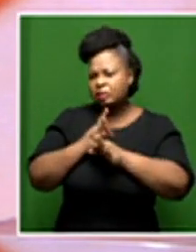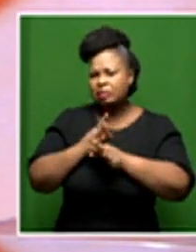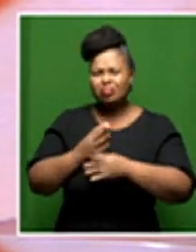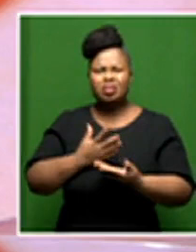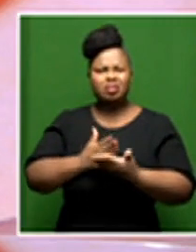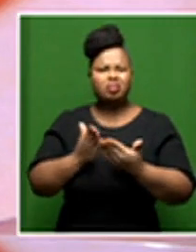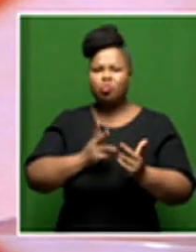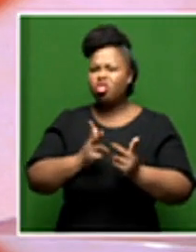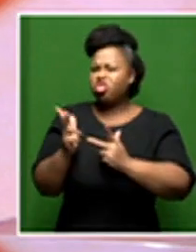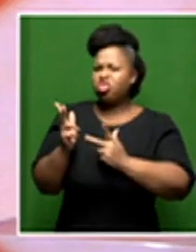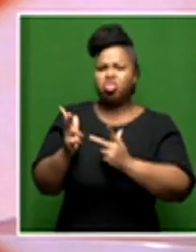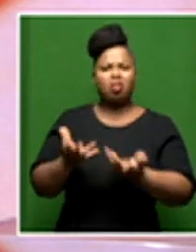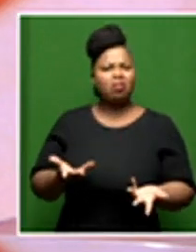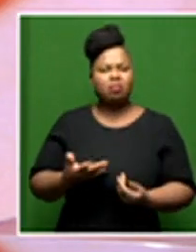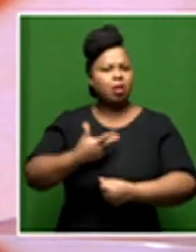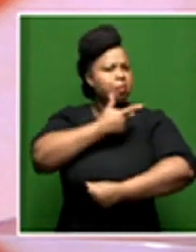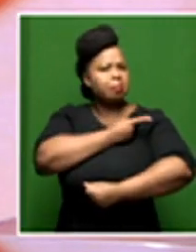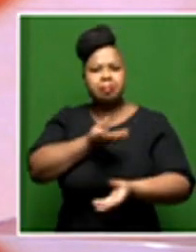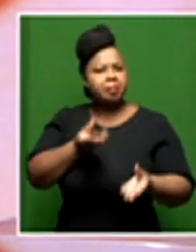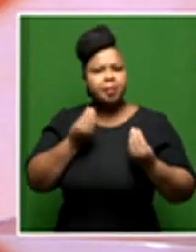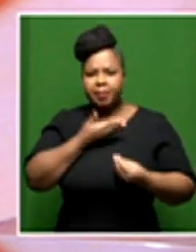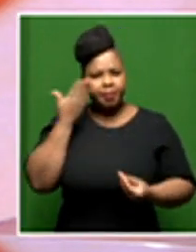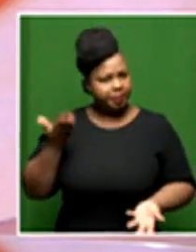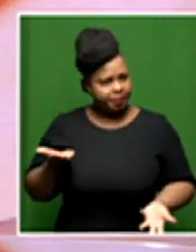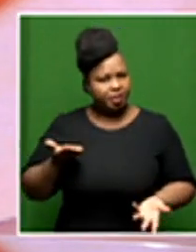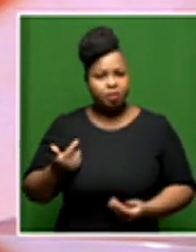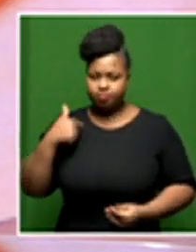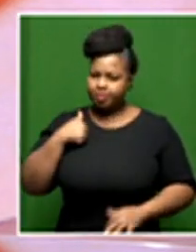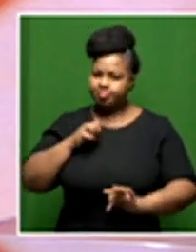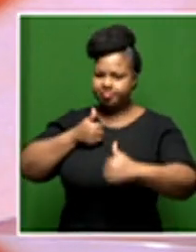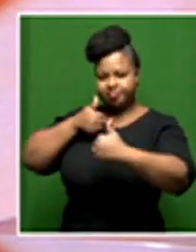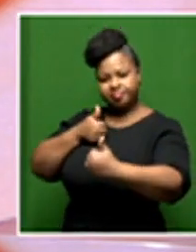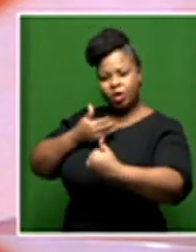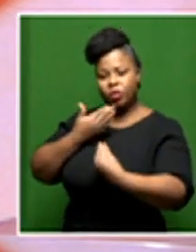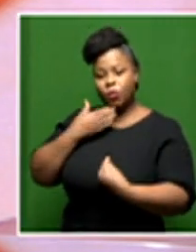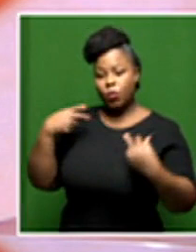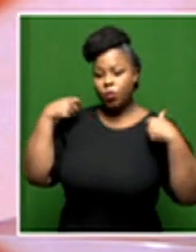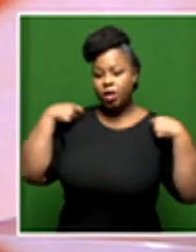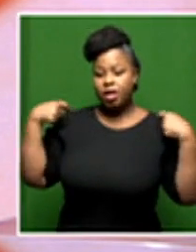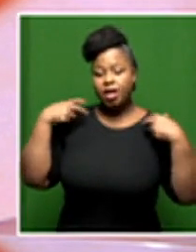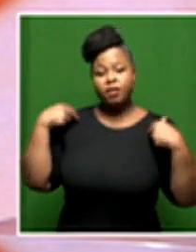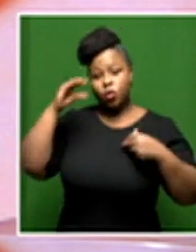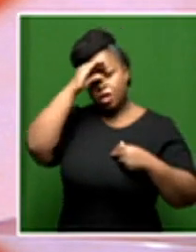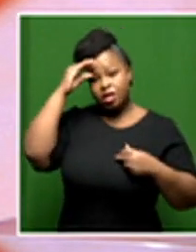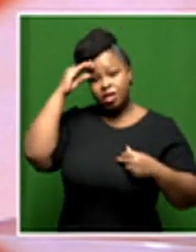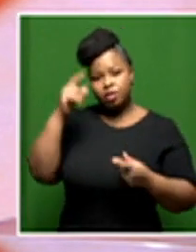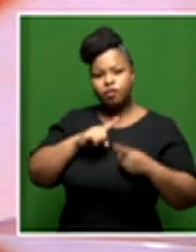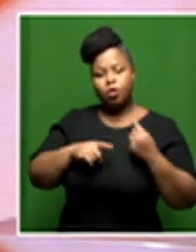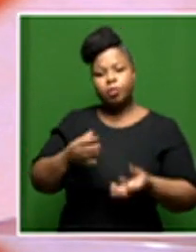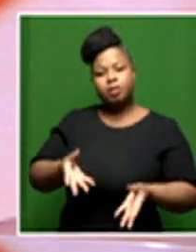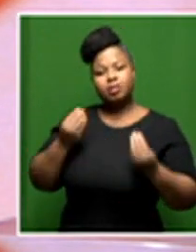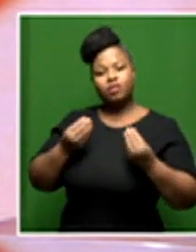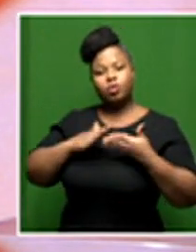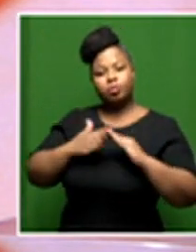to deprive children of these life-saving vaccines. I sat with Sister Precious Mkandla from Discoverers Community